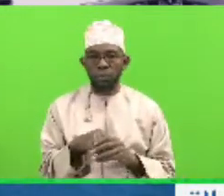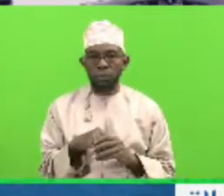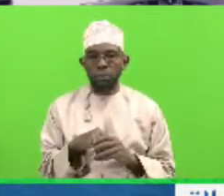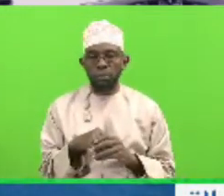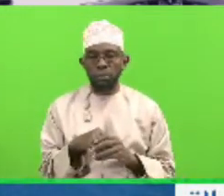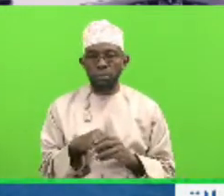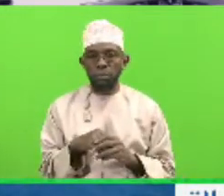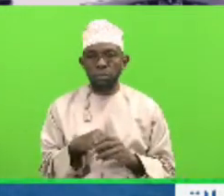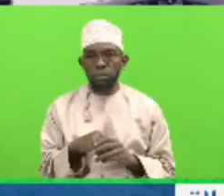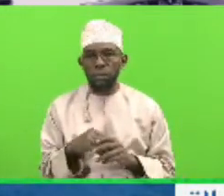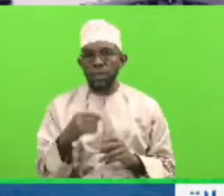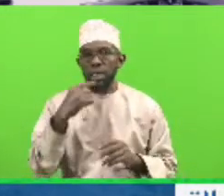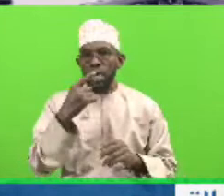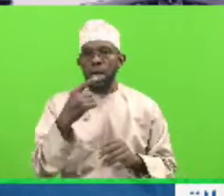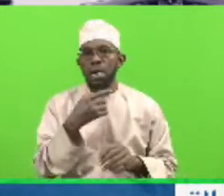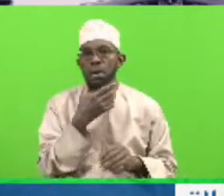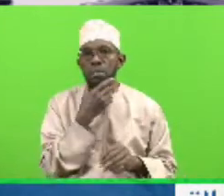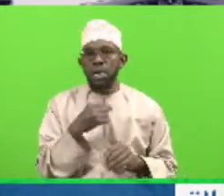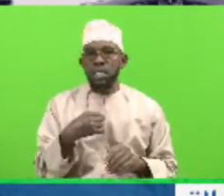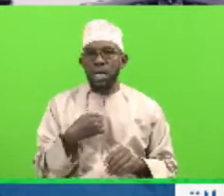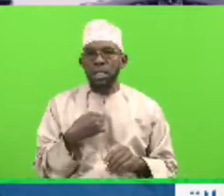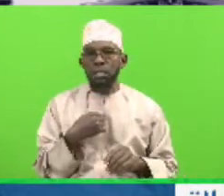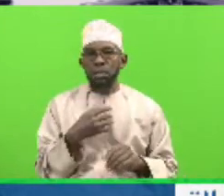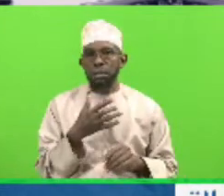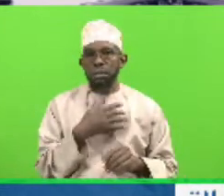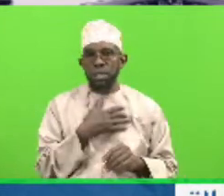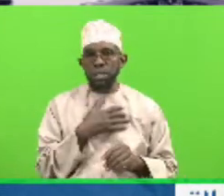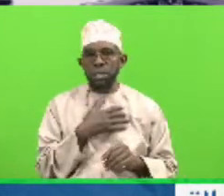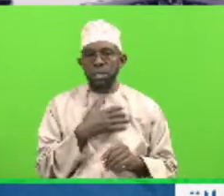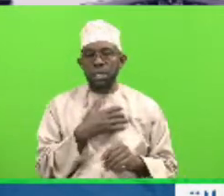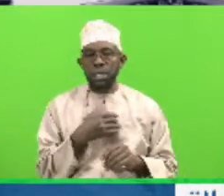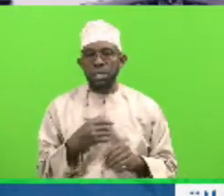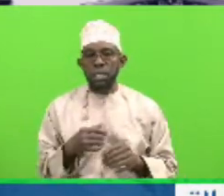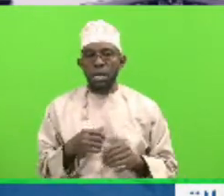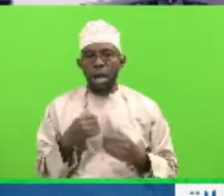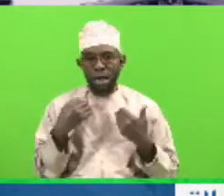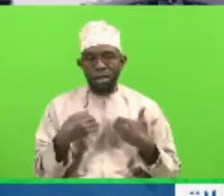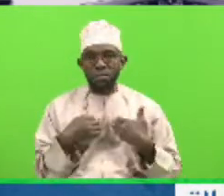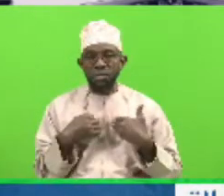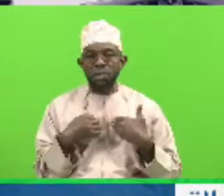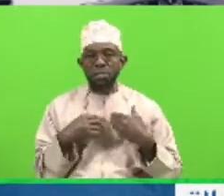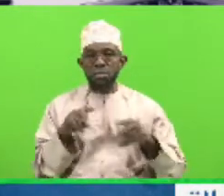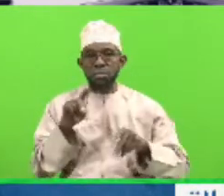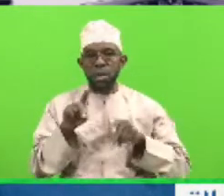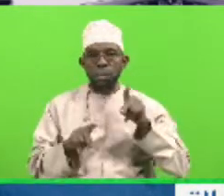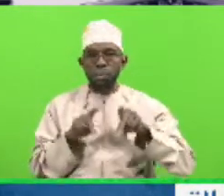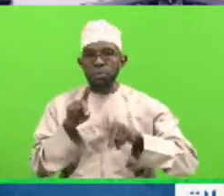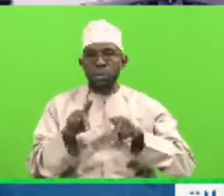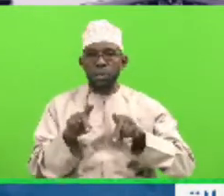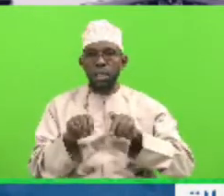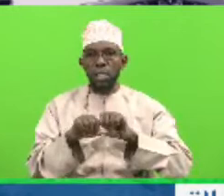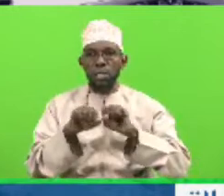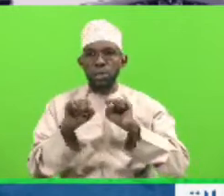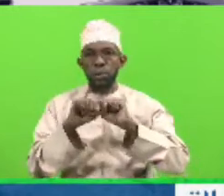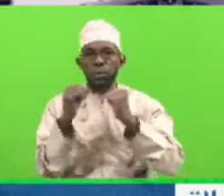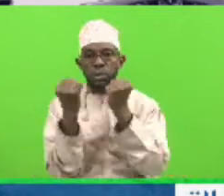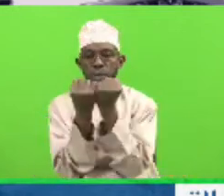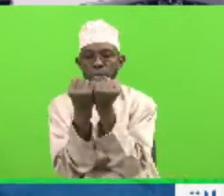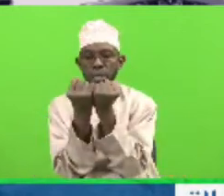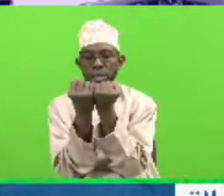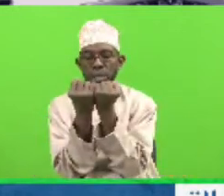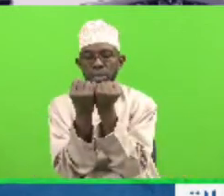So I am telling you, my brothers, in the event that we have people in our community or